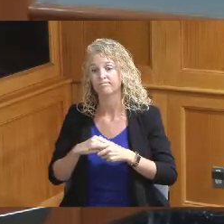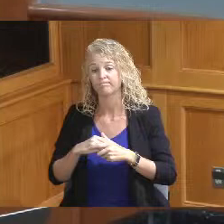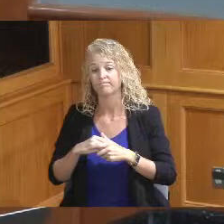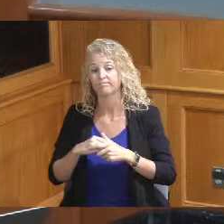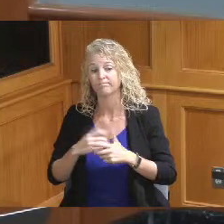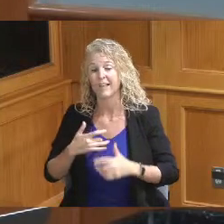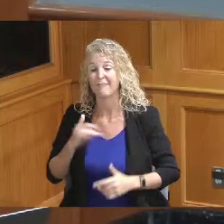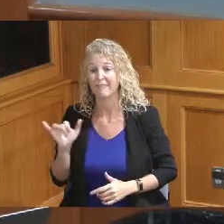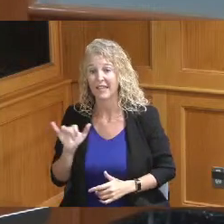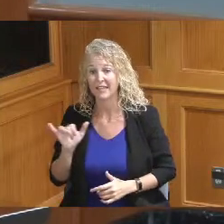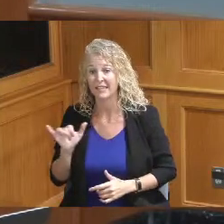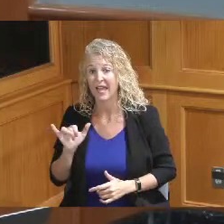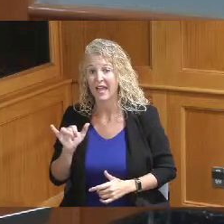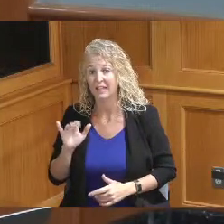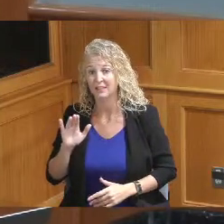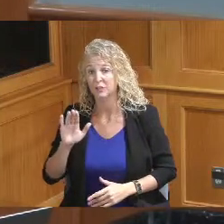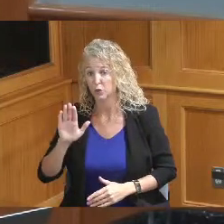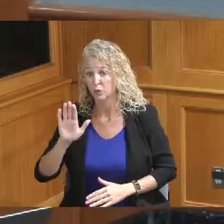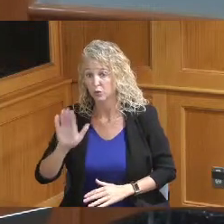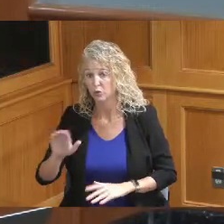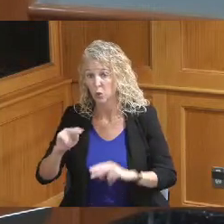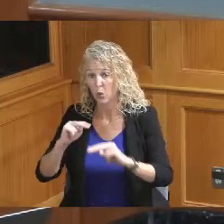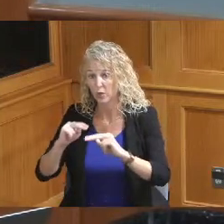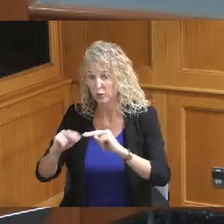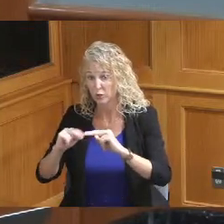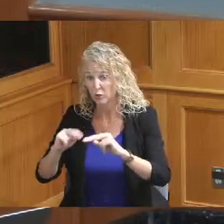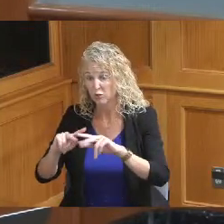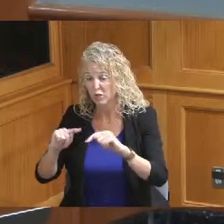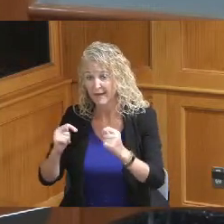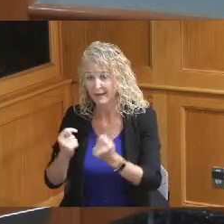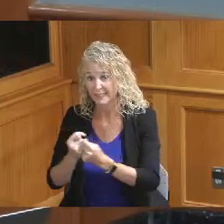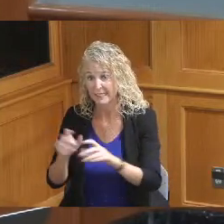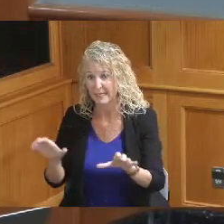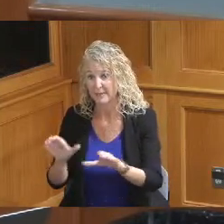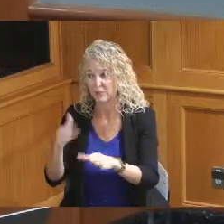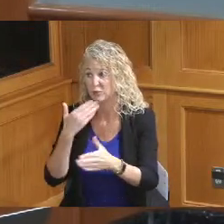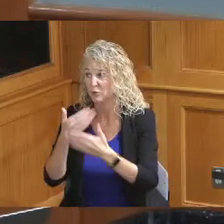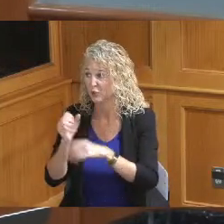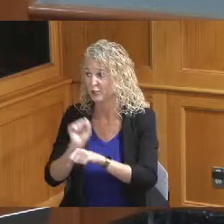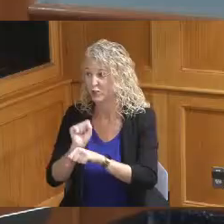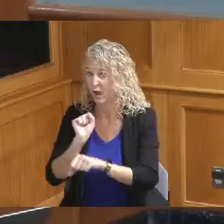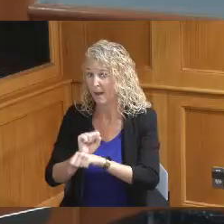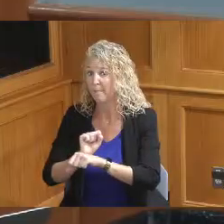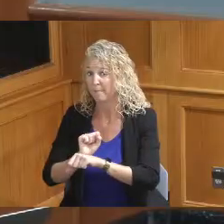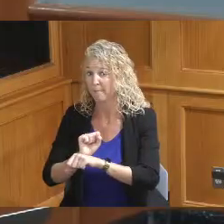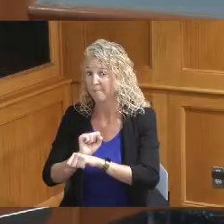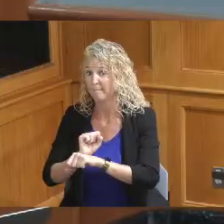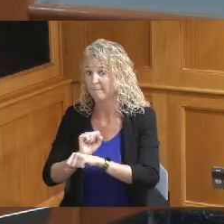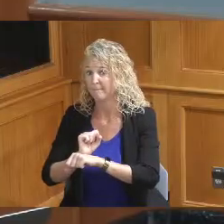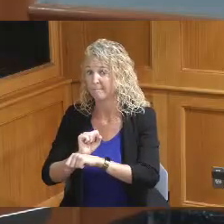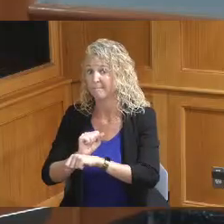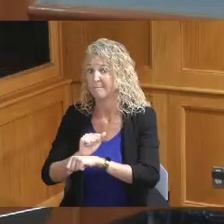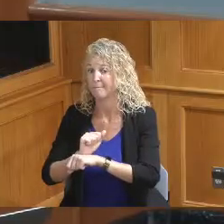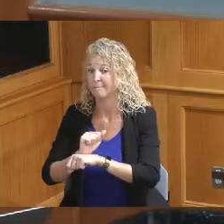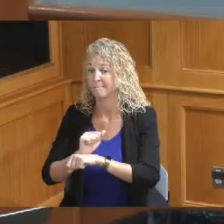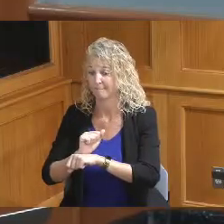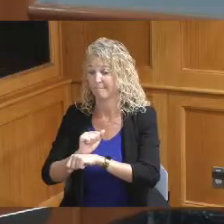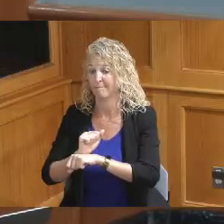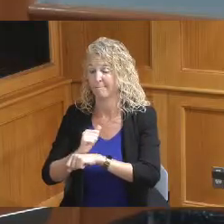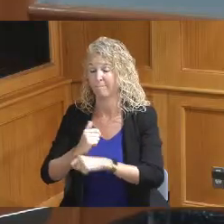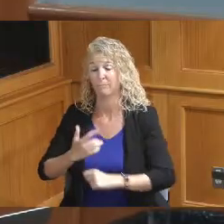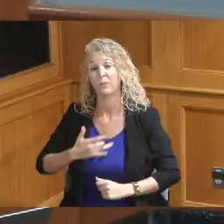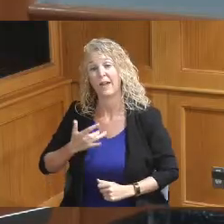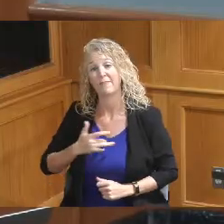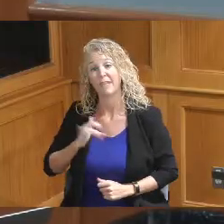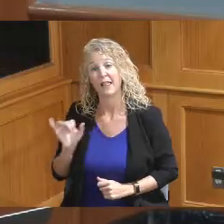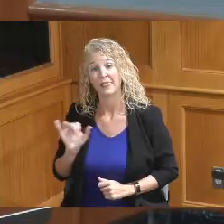the guys are doing a good job as far as putting together these lease negotiations. And I feel like